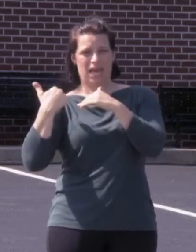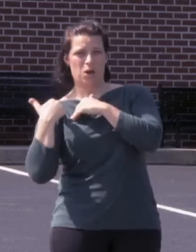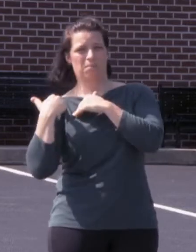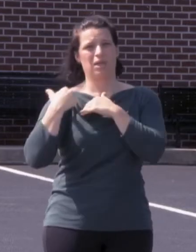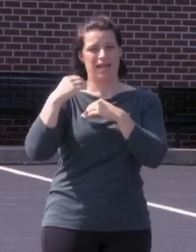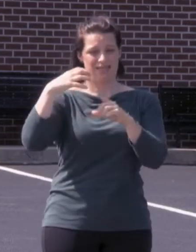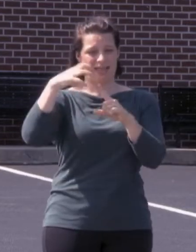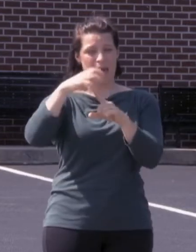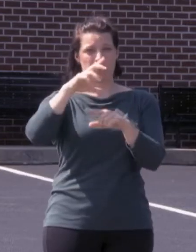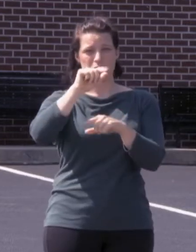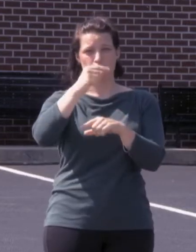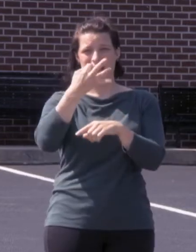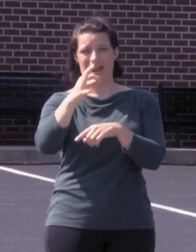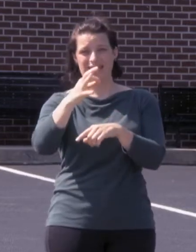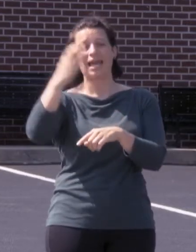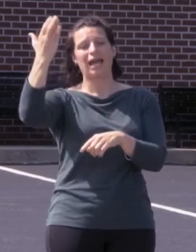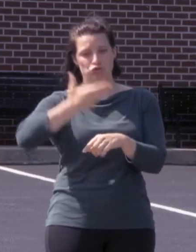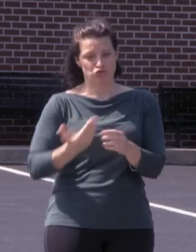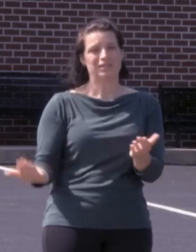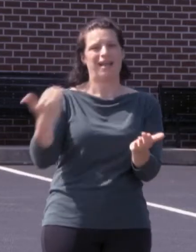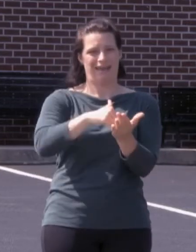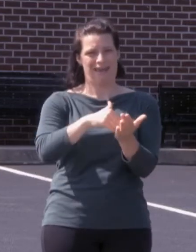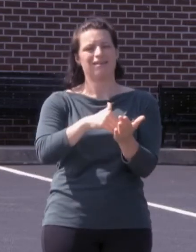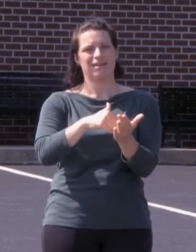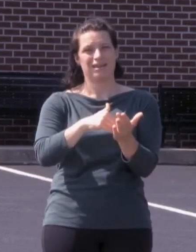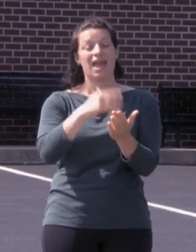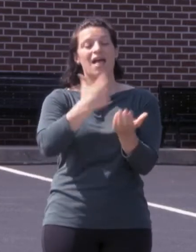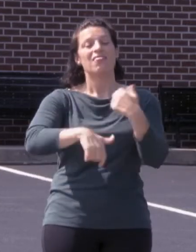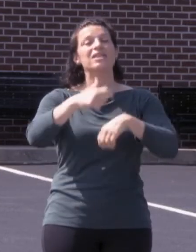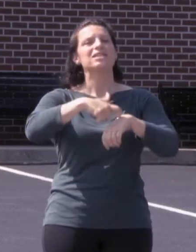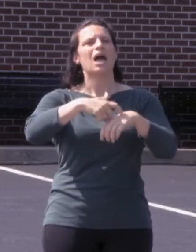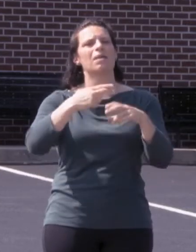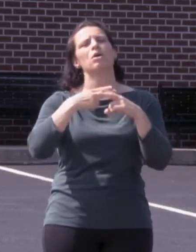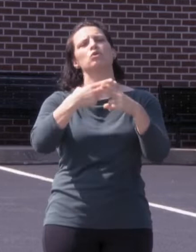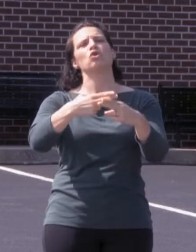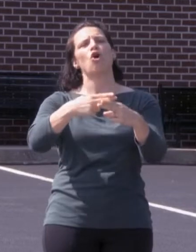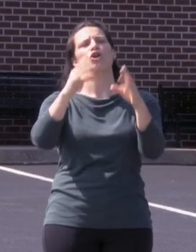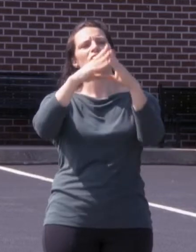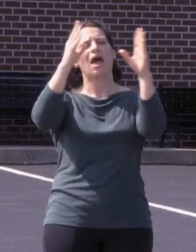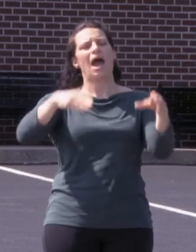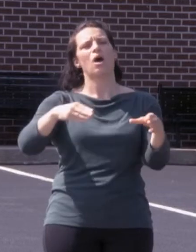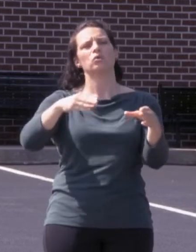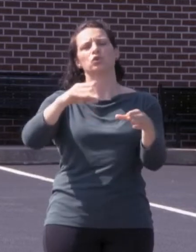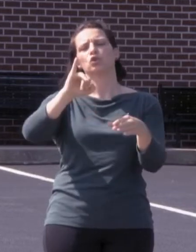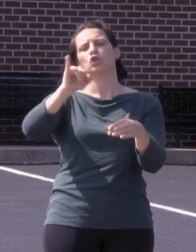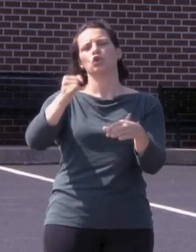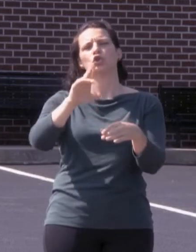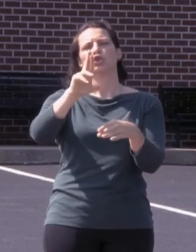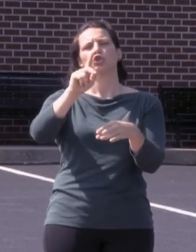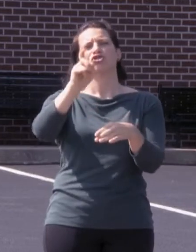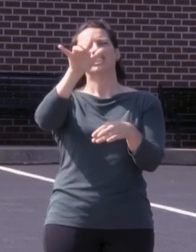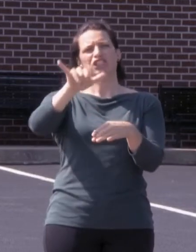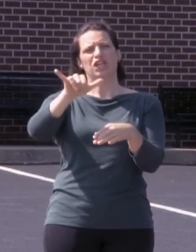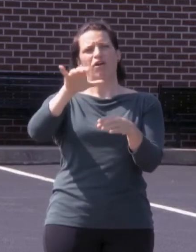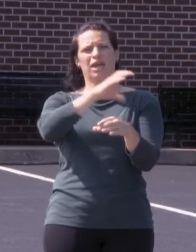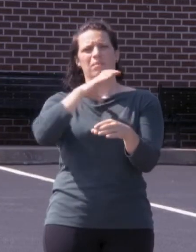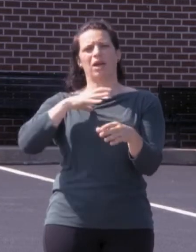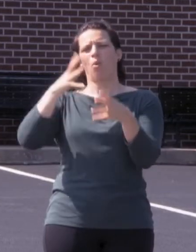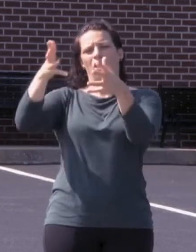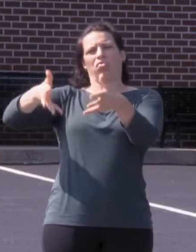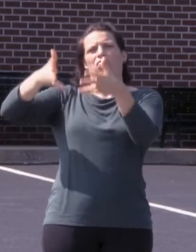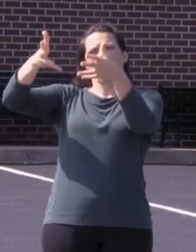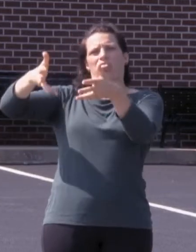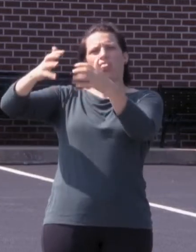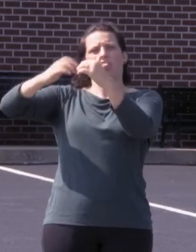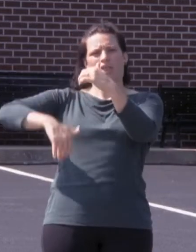2019, I reintroduced it. This time it was referred to the House Judiciary Committee, where it languished.